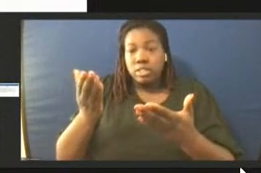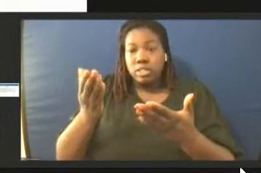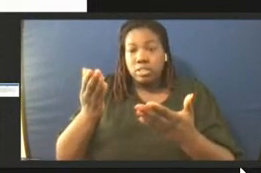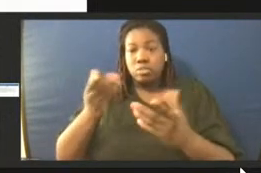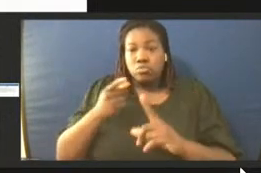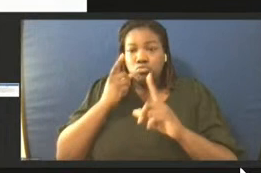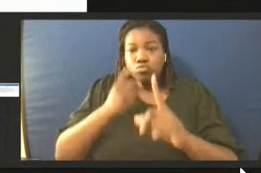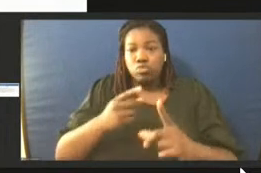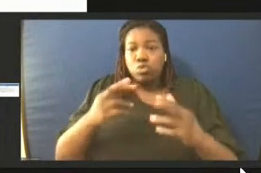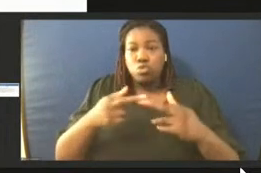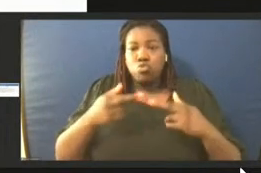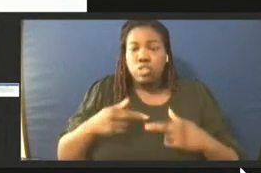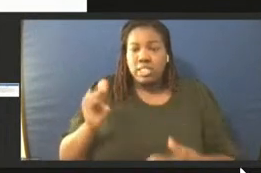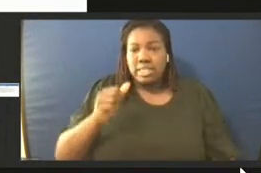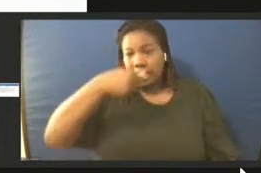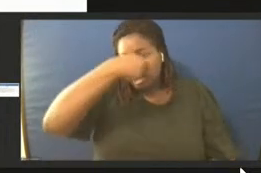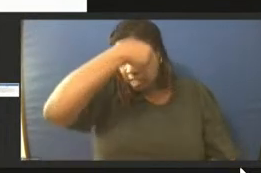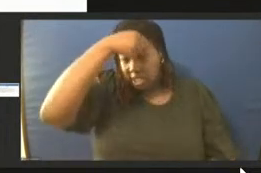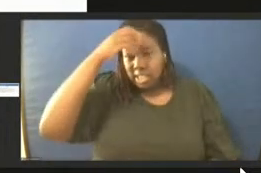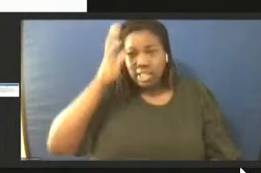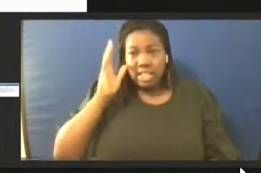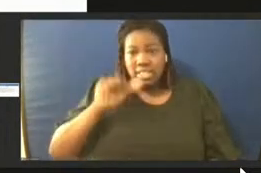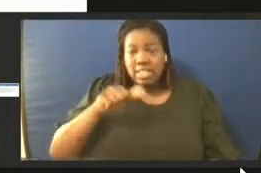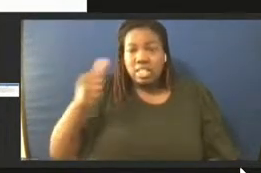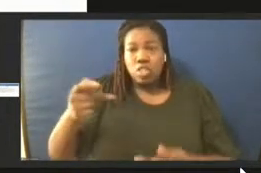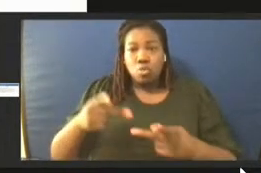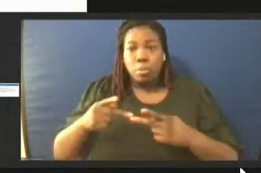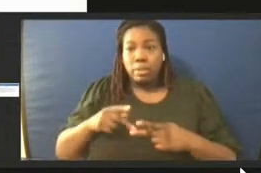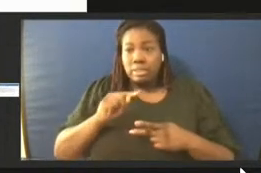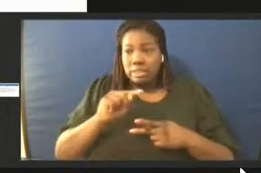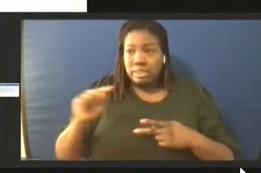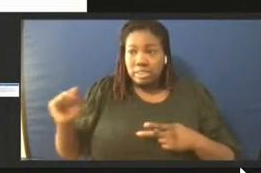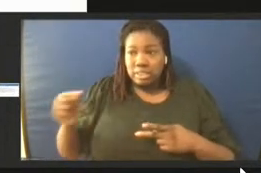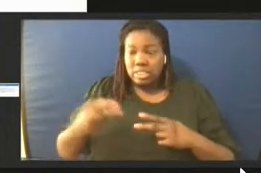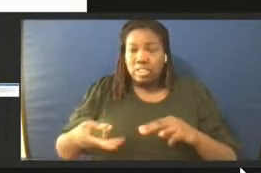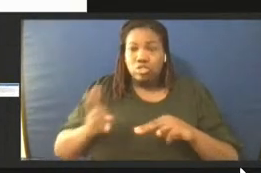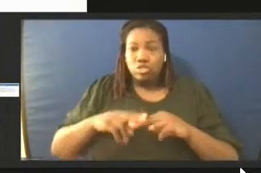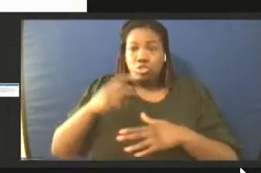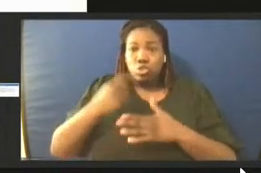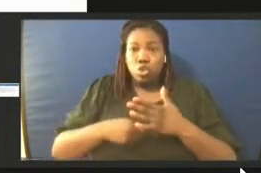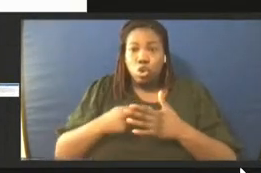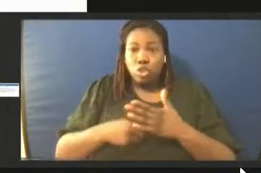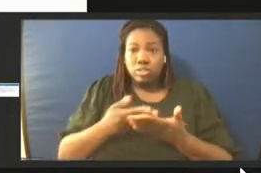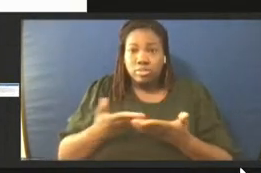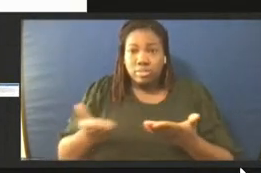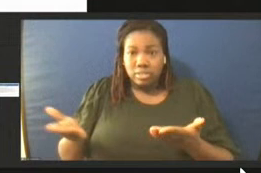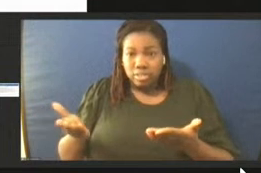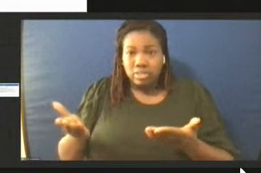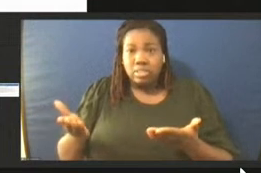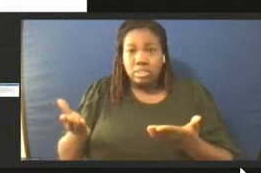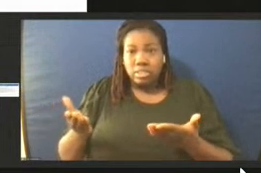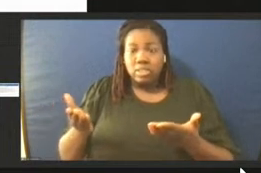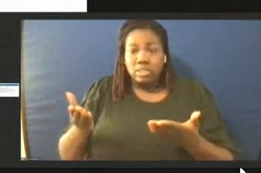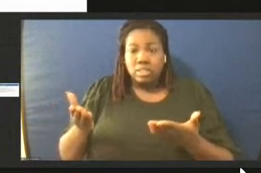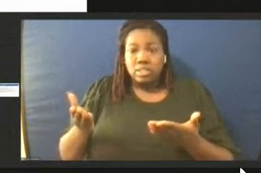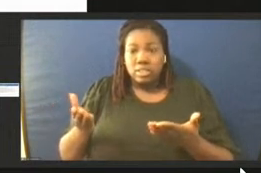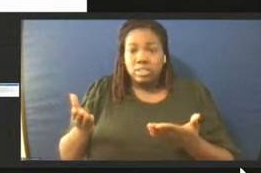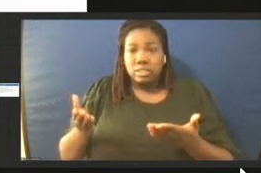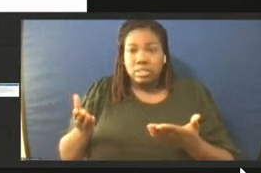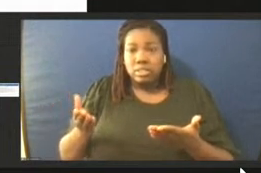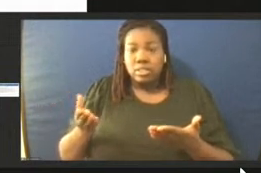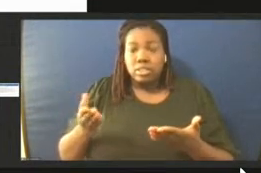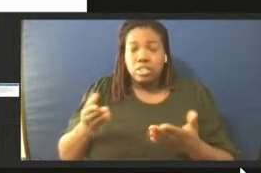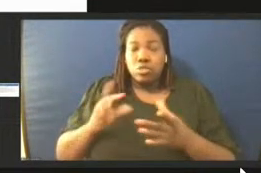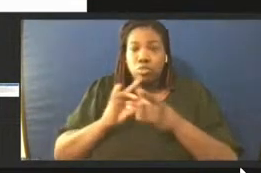regions like Alaska and other regions where the increased cost of merchandise and freight due to the